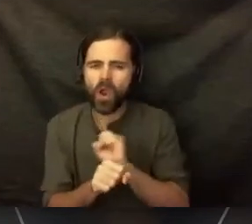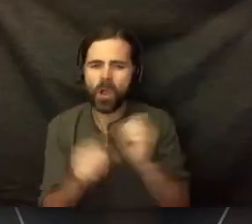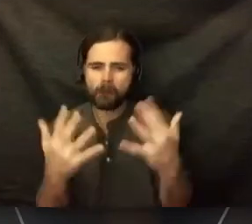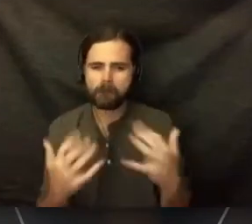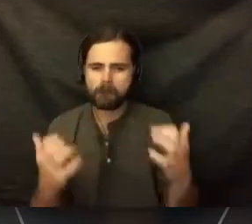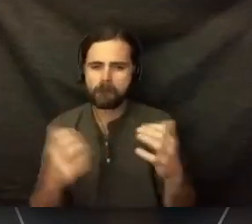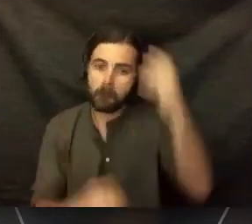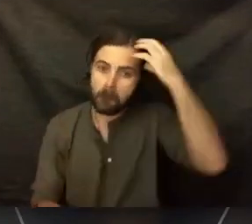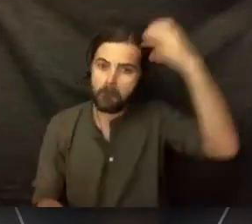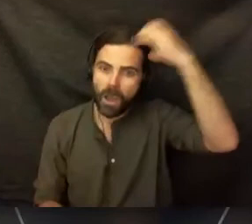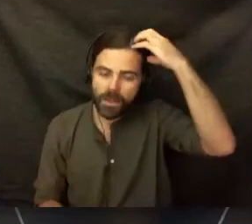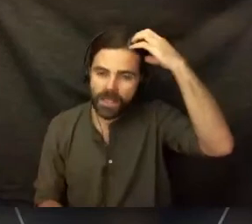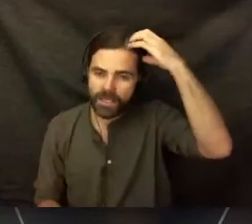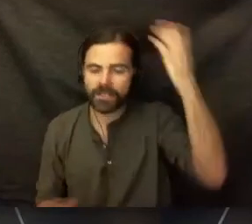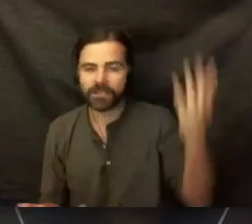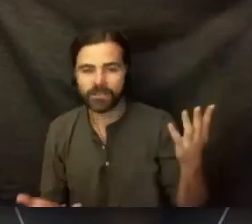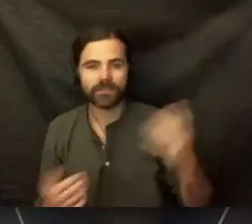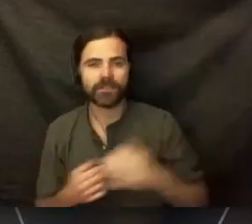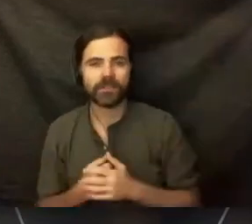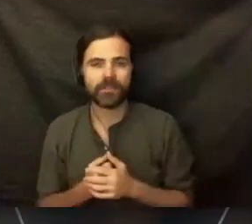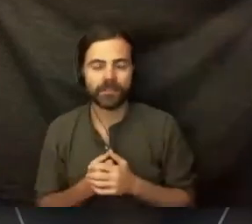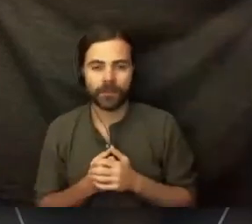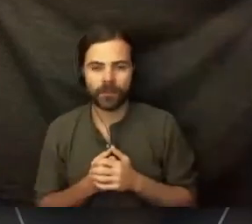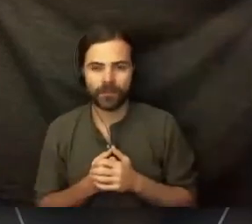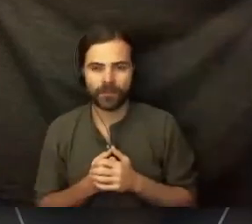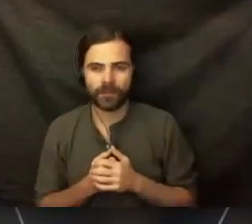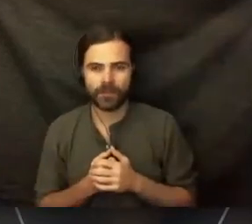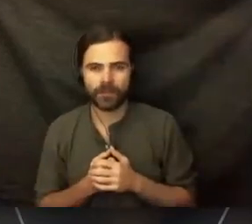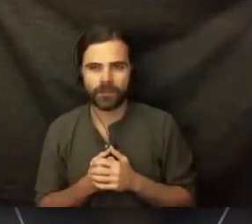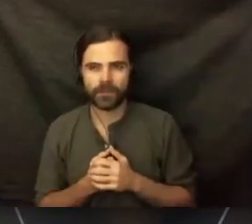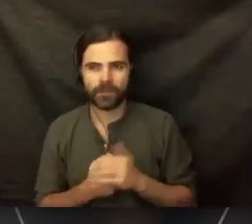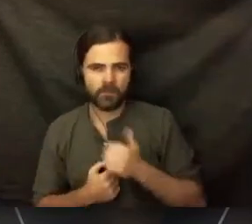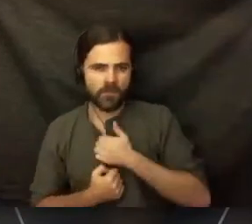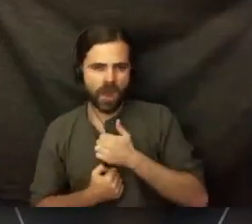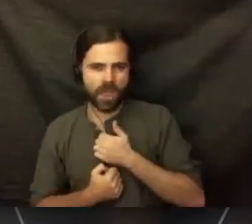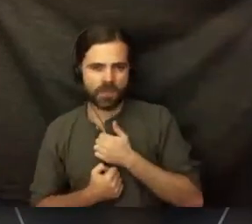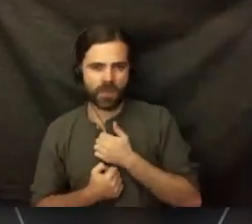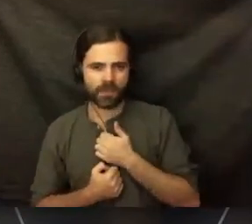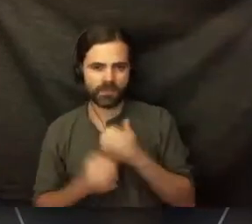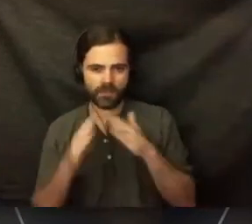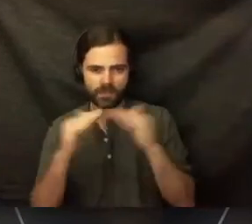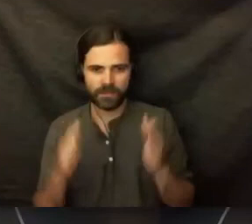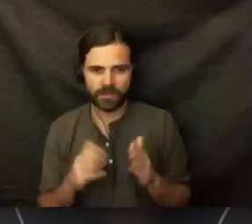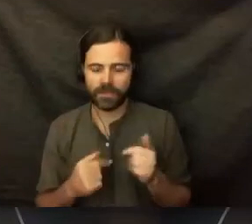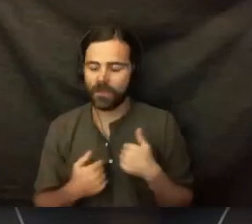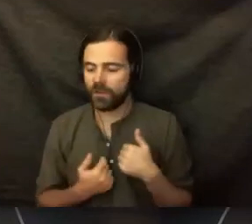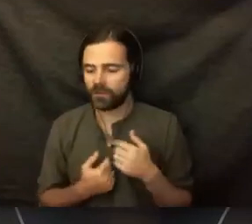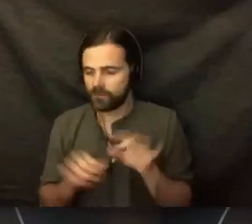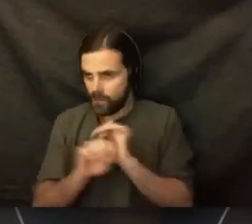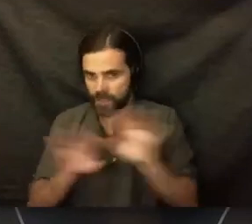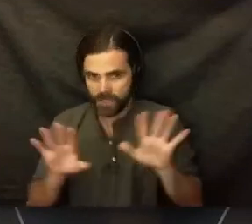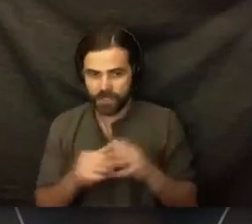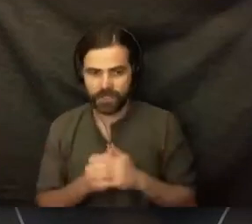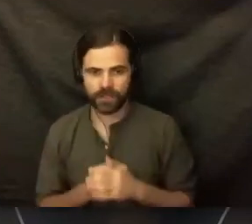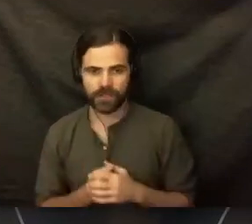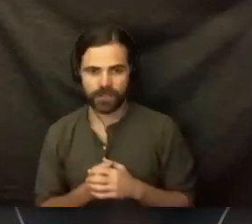arrive to this new impact investing model? So what's clear to me is that firstly, the thesis of